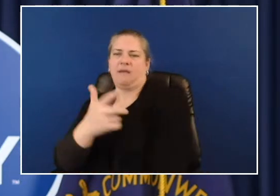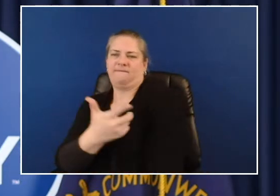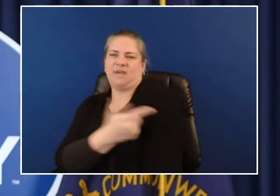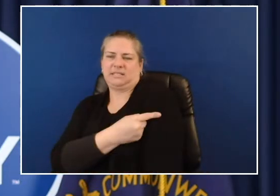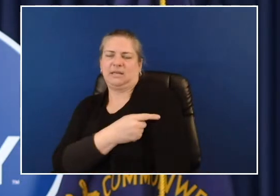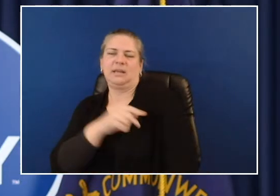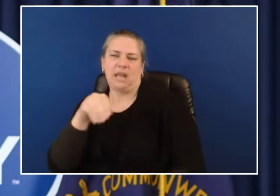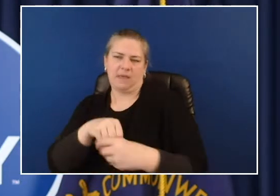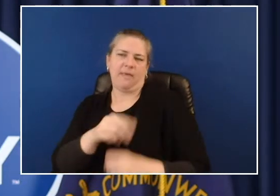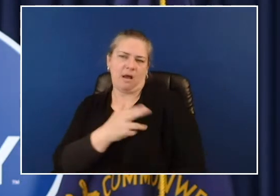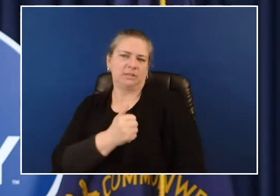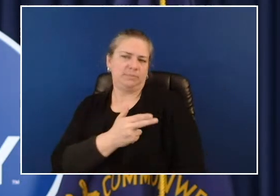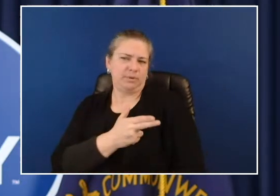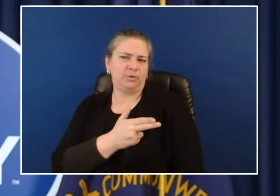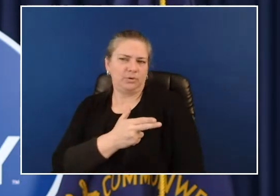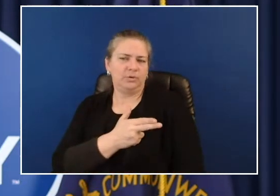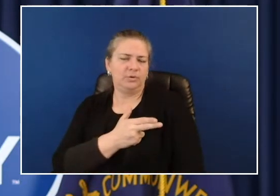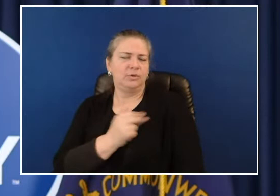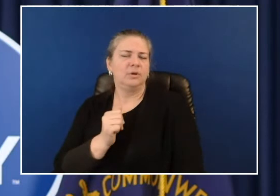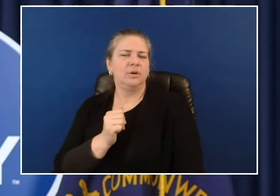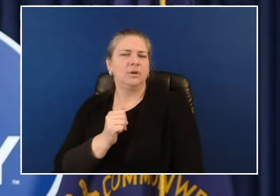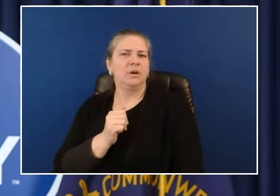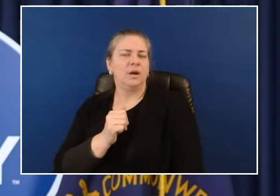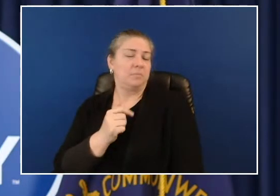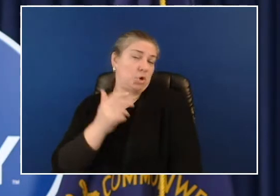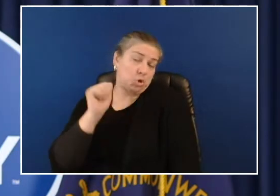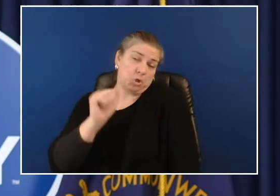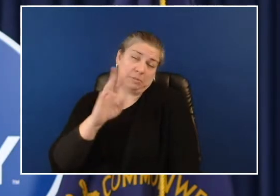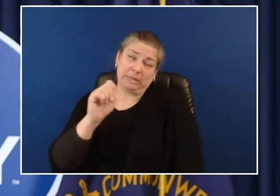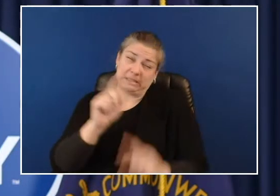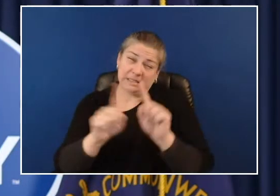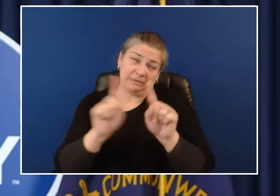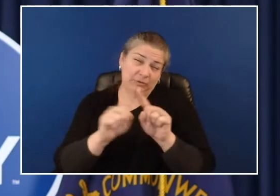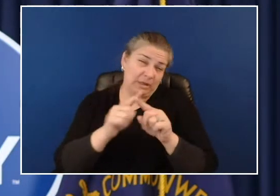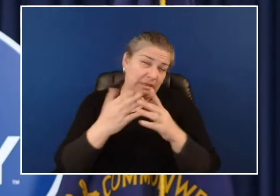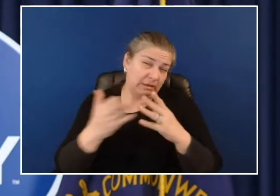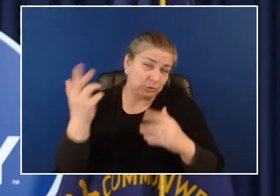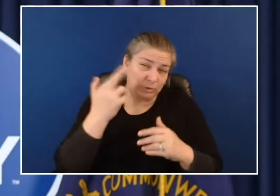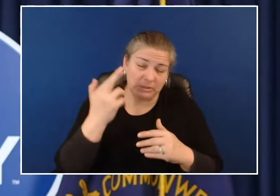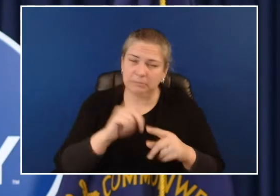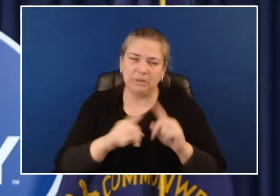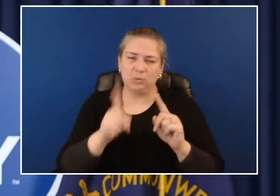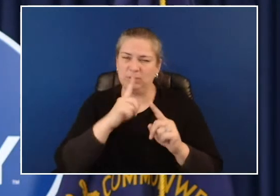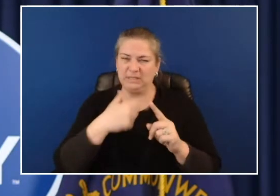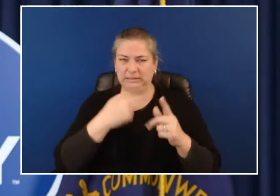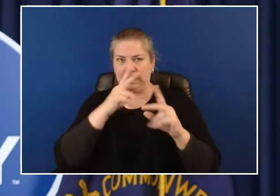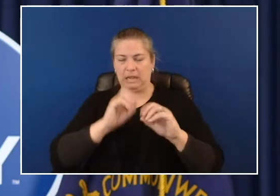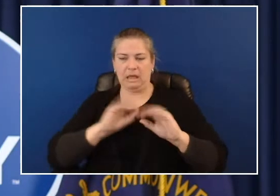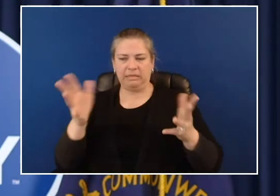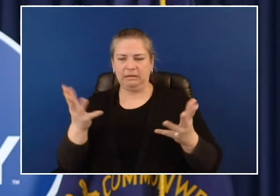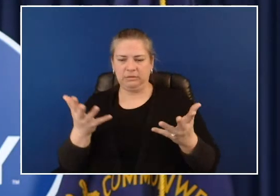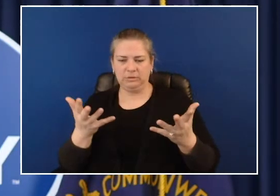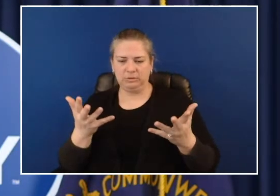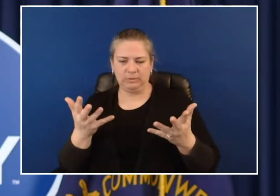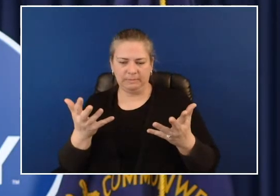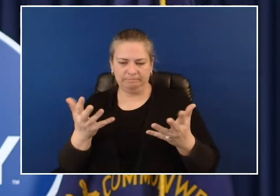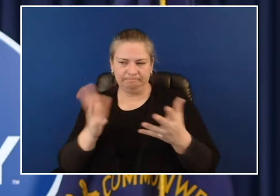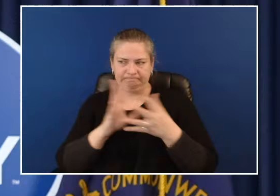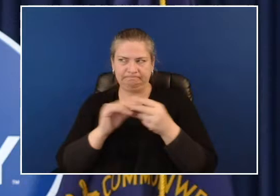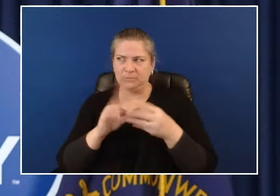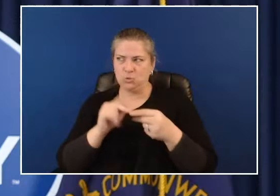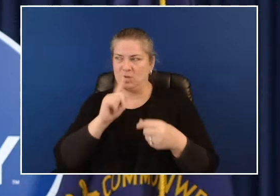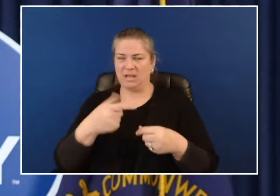hospitalization. I think it could be a number of different things at work, but we haven't seen anything to suggest it's anything other than an